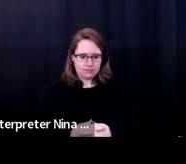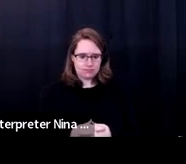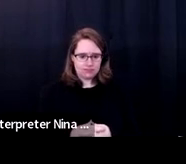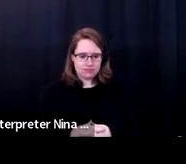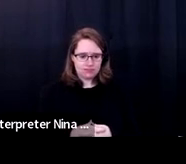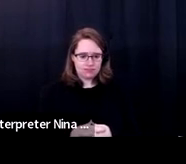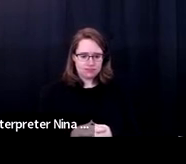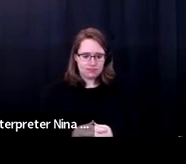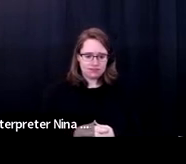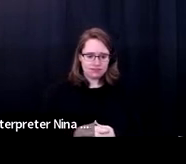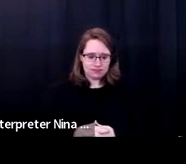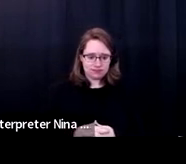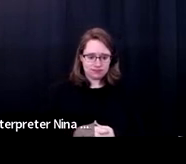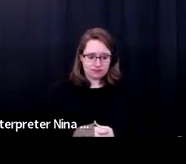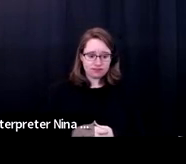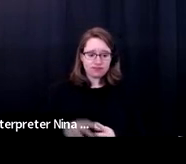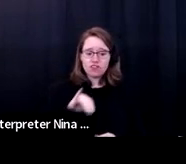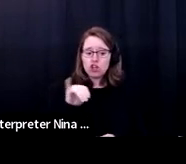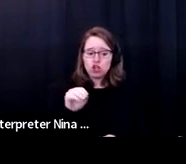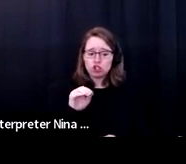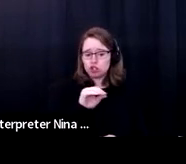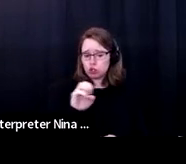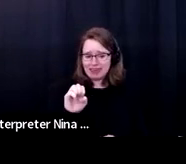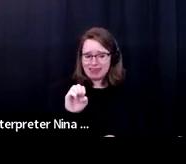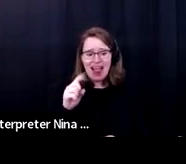I think the bigger piece of that was just to that we,